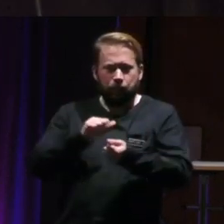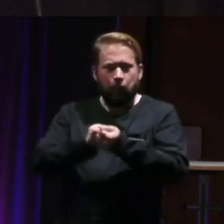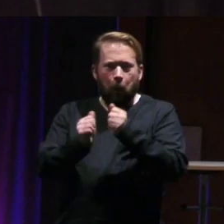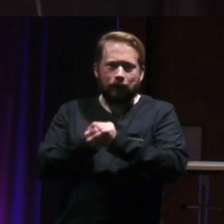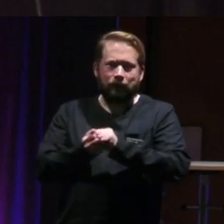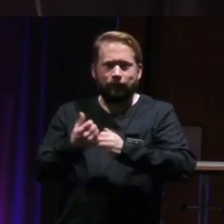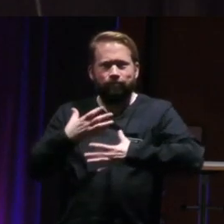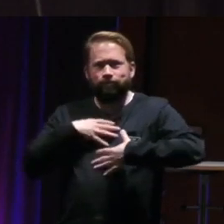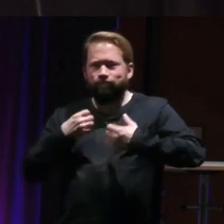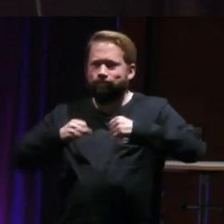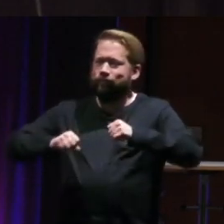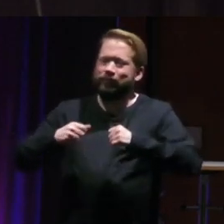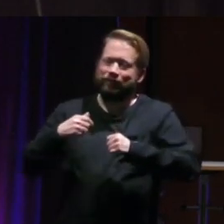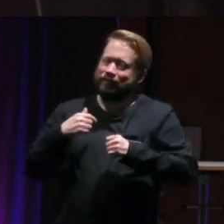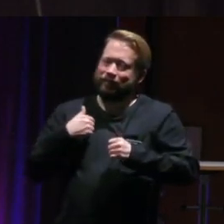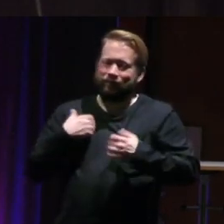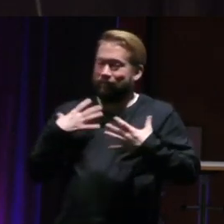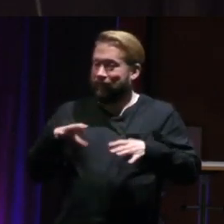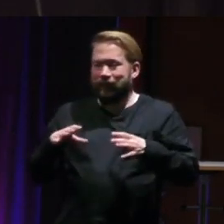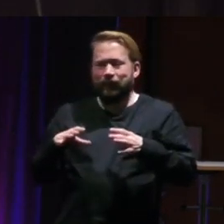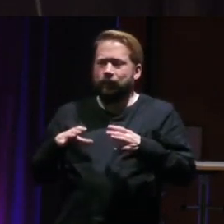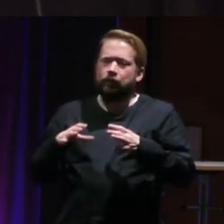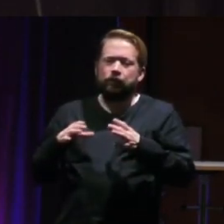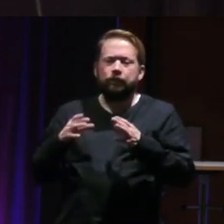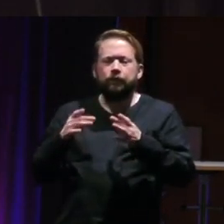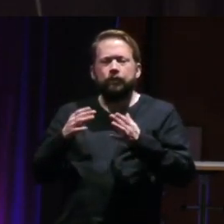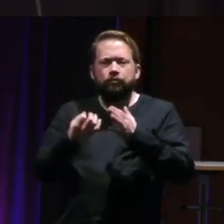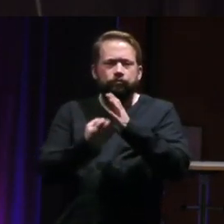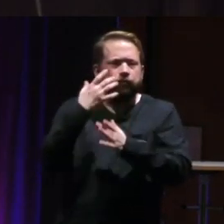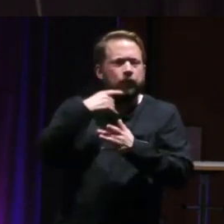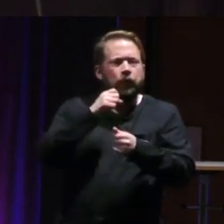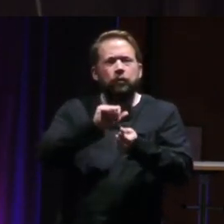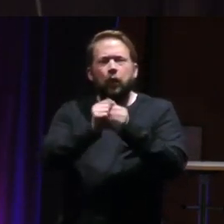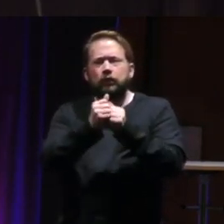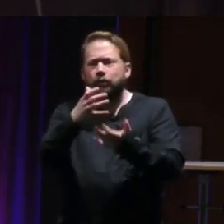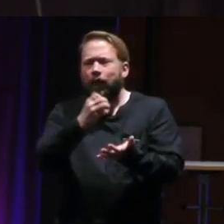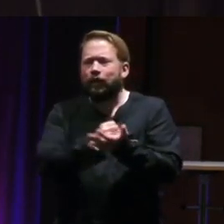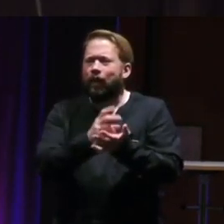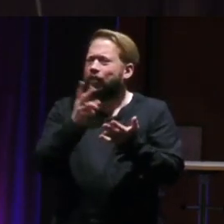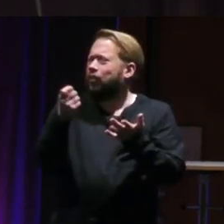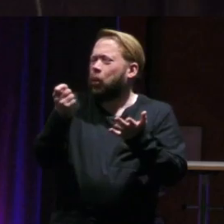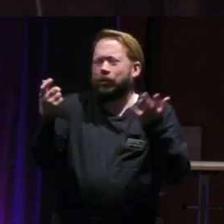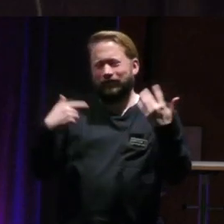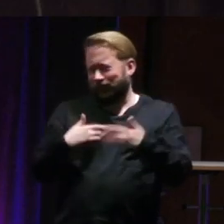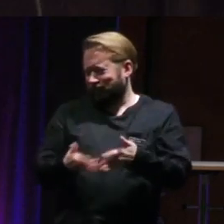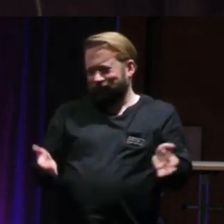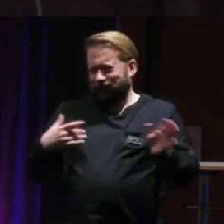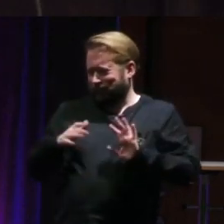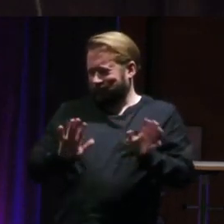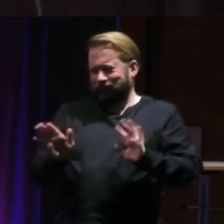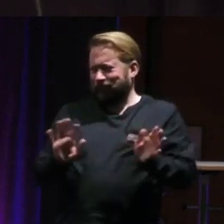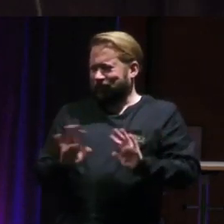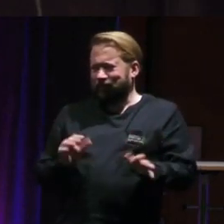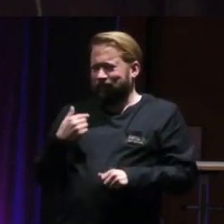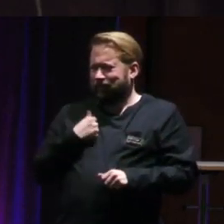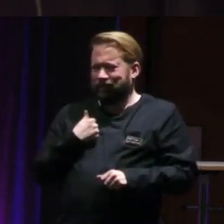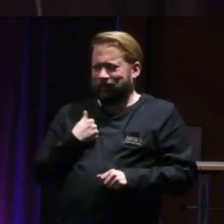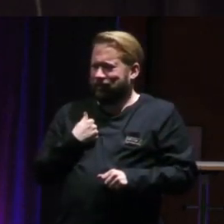know, creating a political party with like huge thousands of like people who I can approach for the